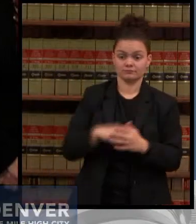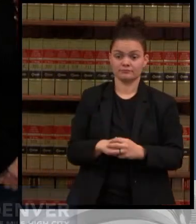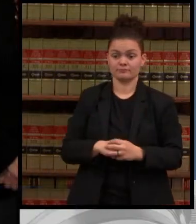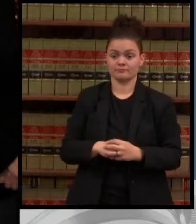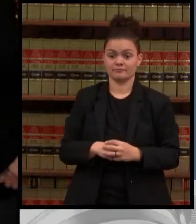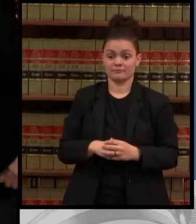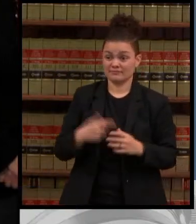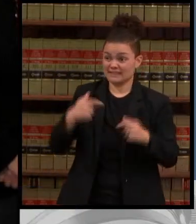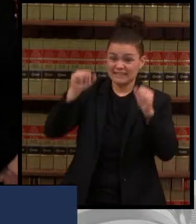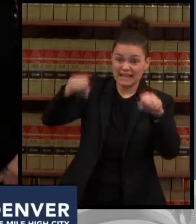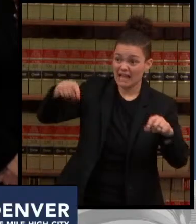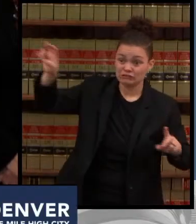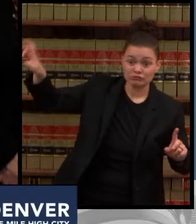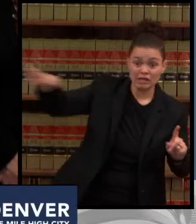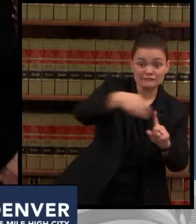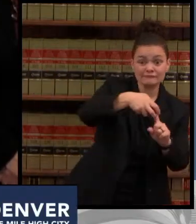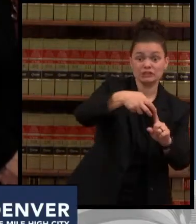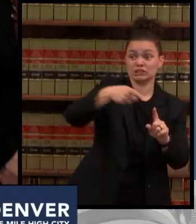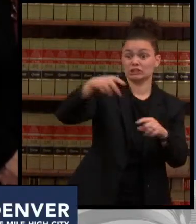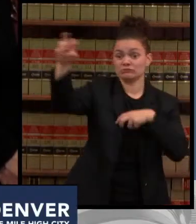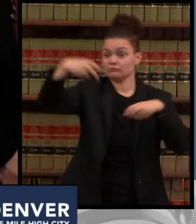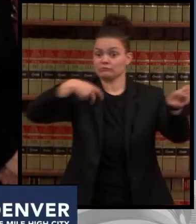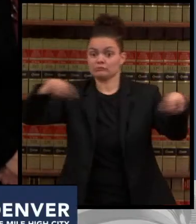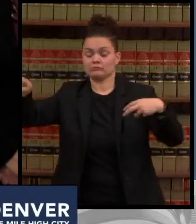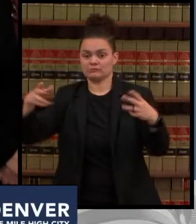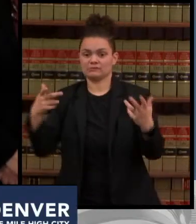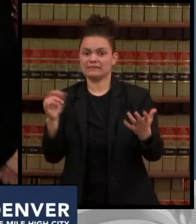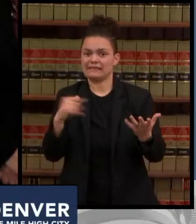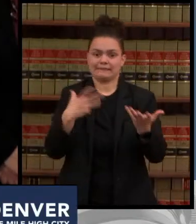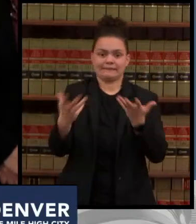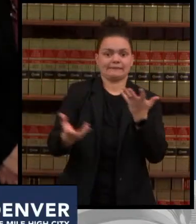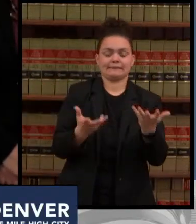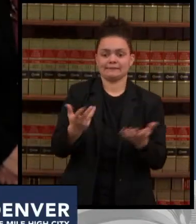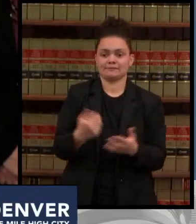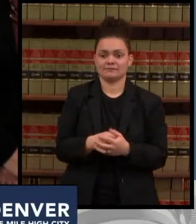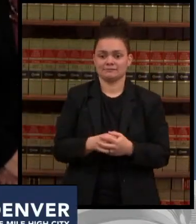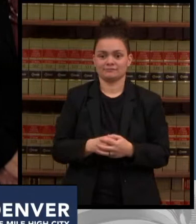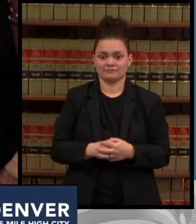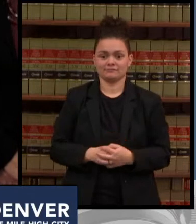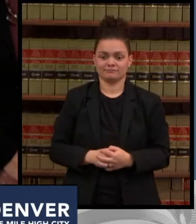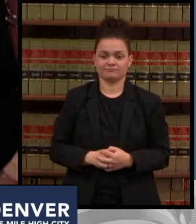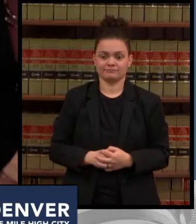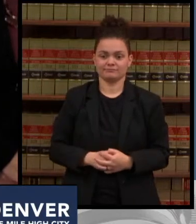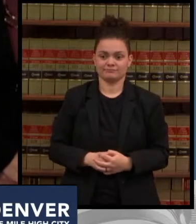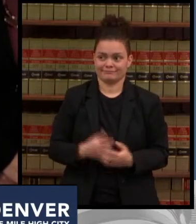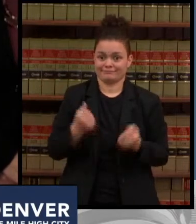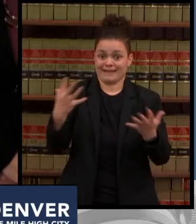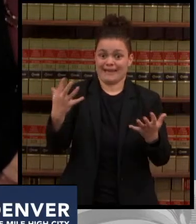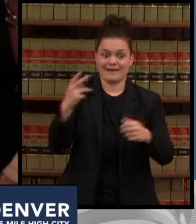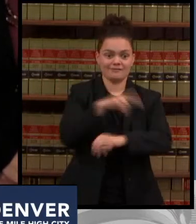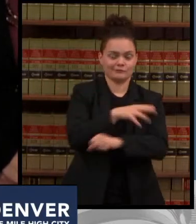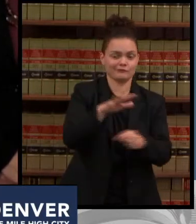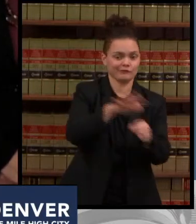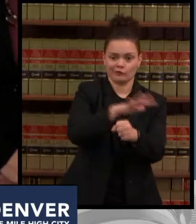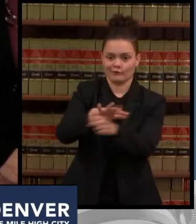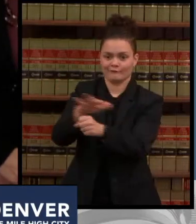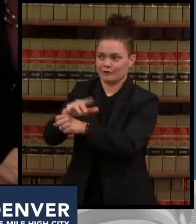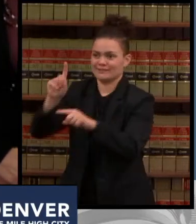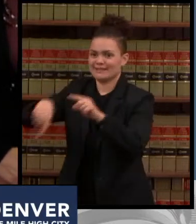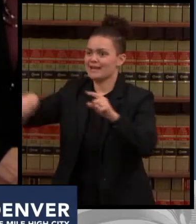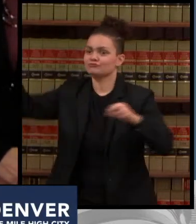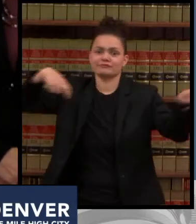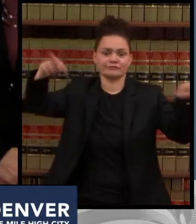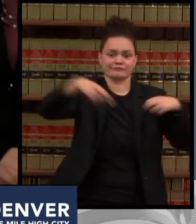transfers from other areas. Unfortunately, with the capacity issues that hospitals have, it's